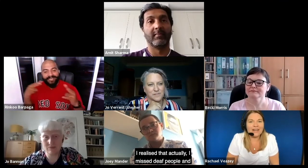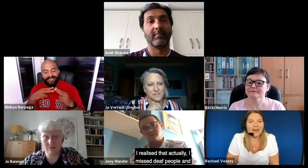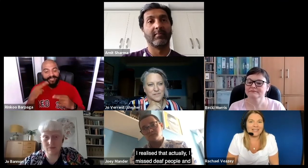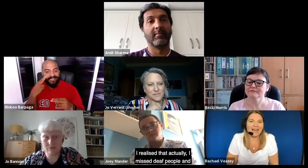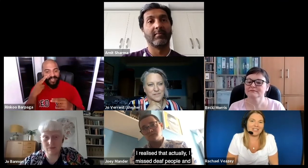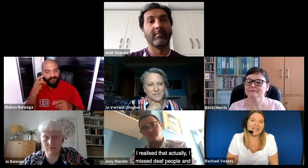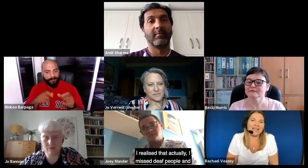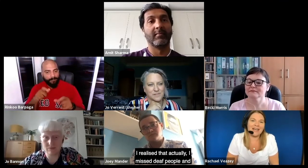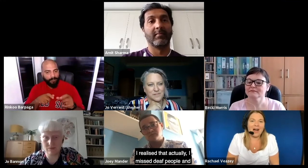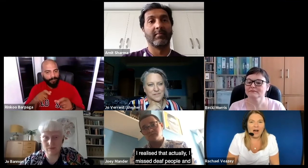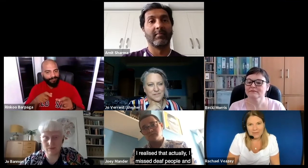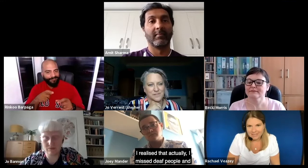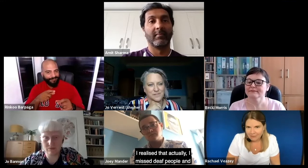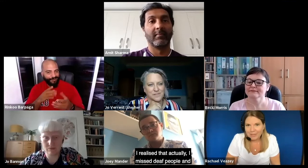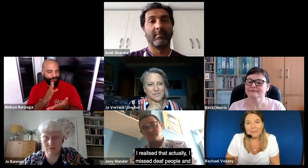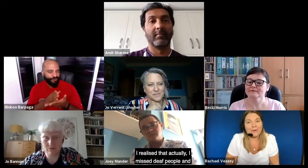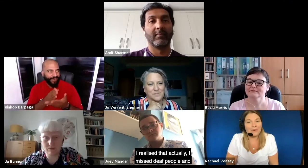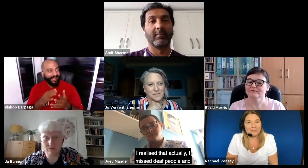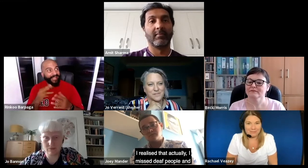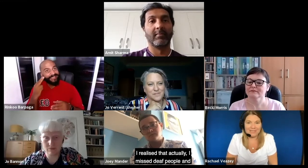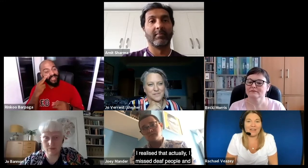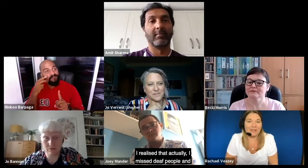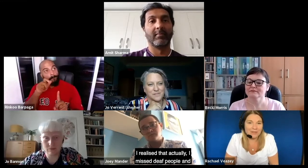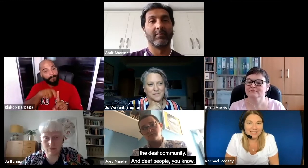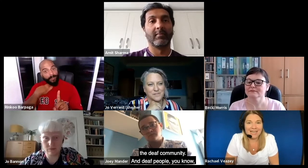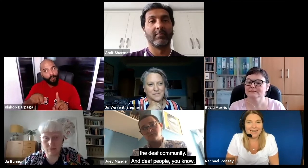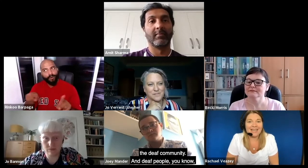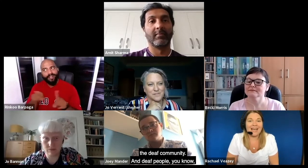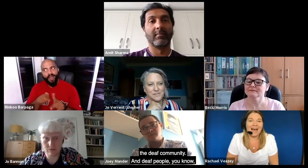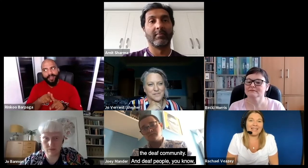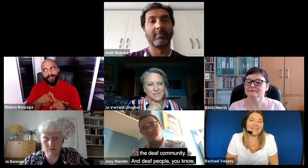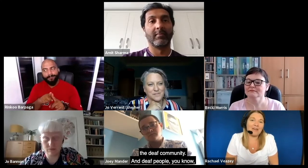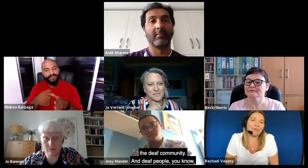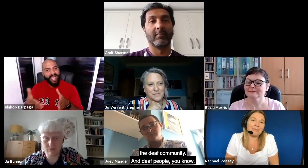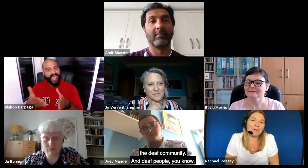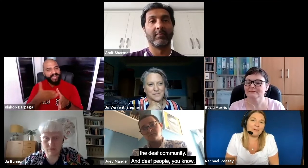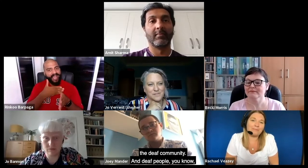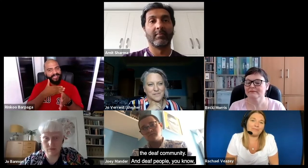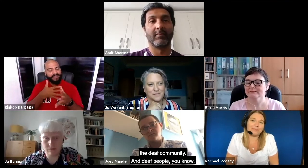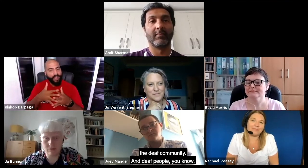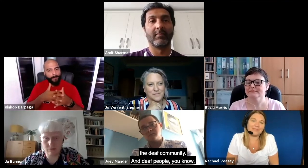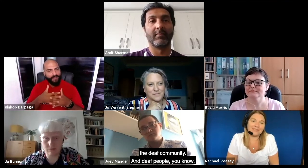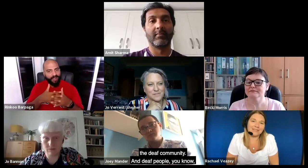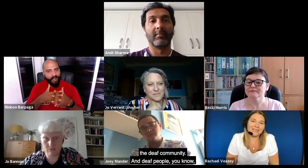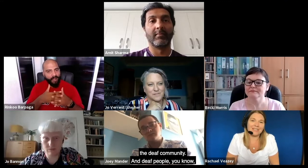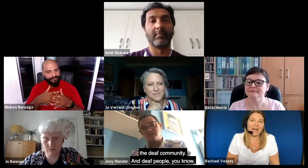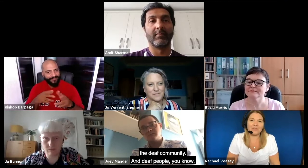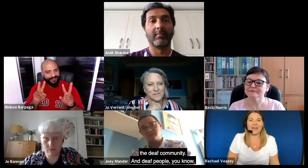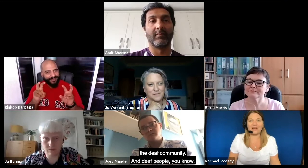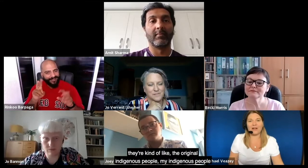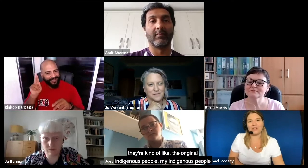I realized that actually I miss deaf people in the deaf community. And deaf people,